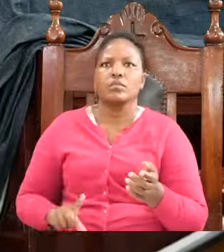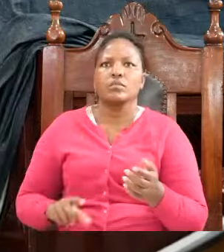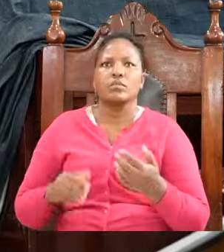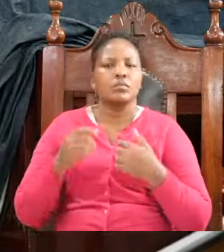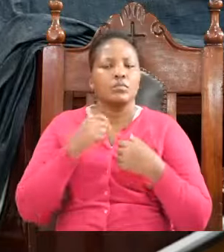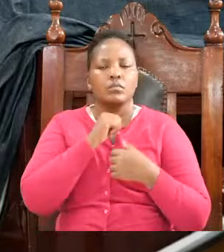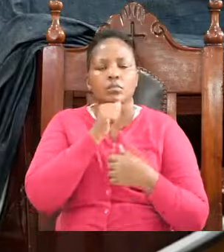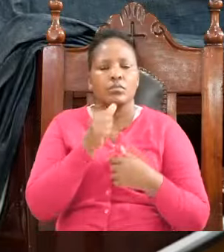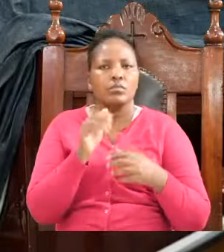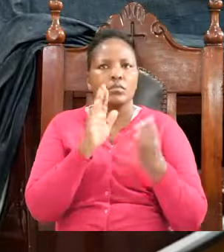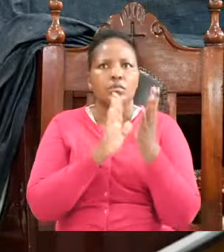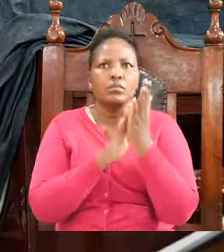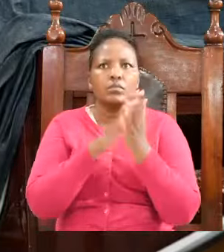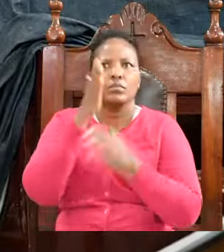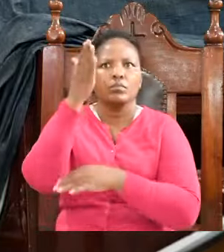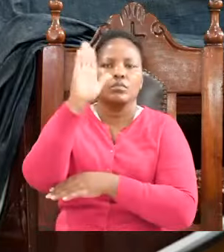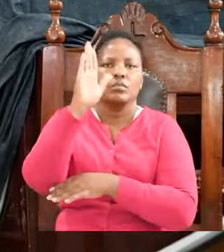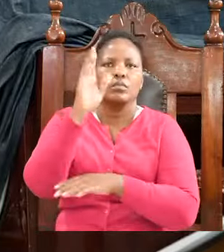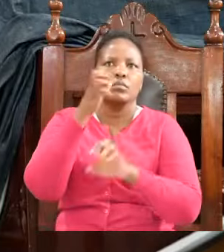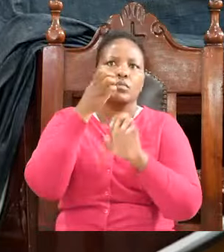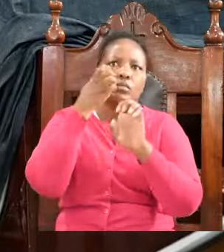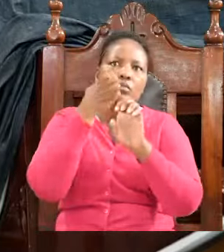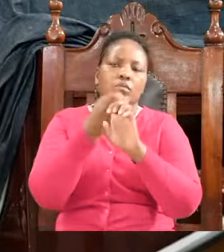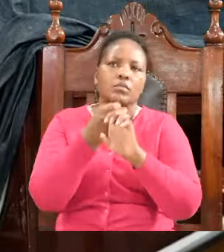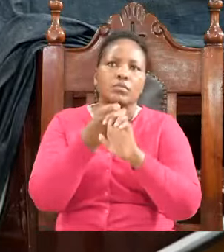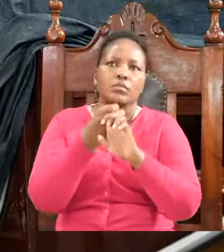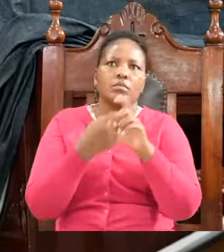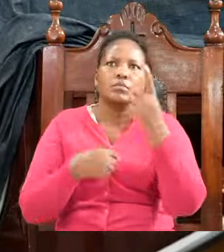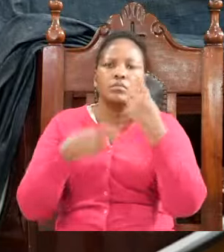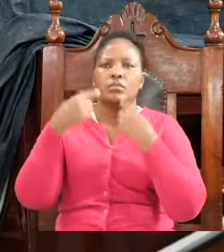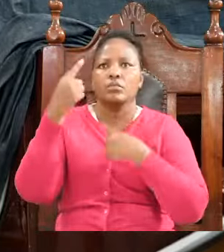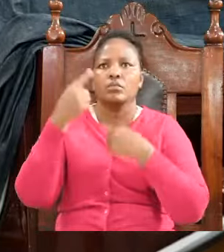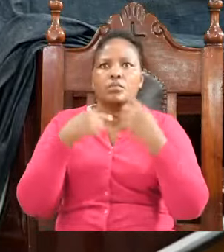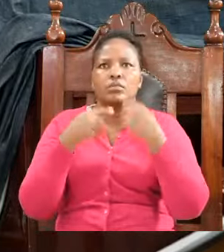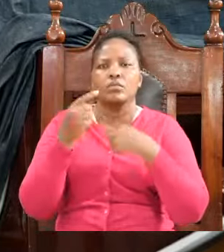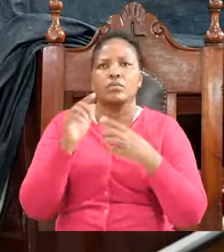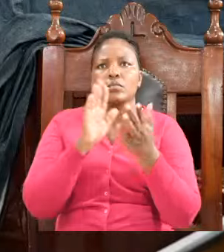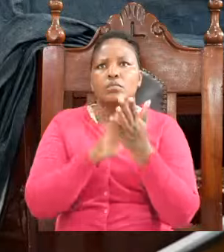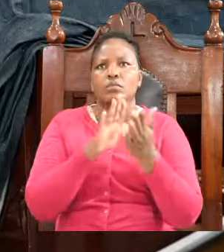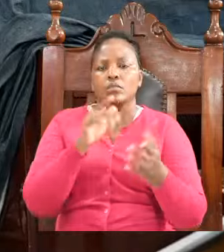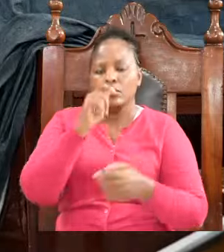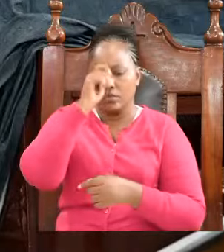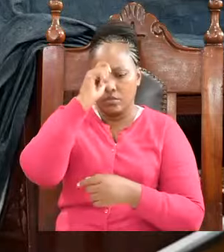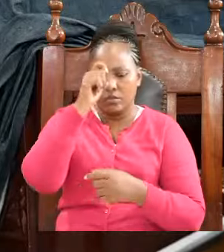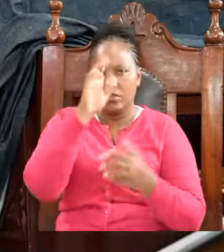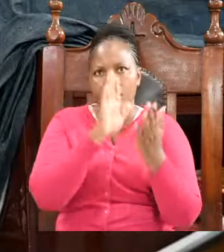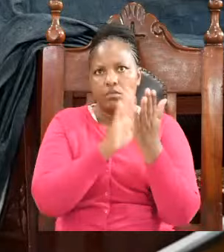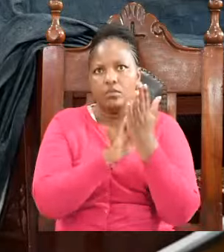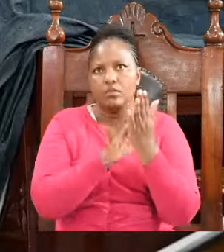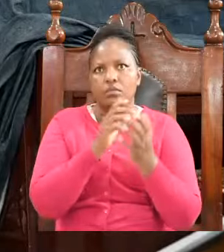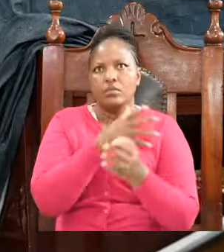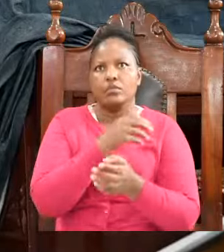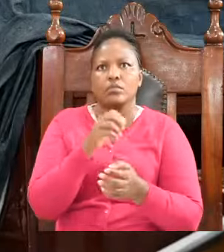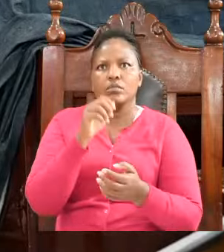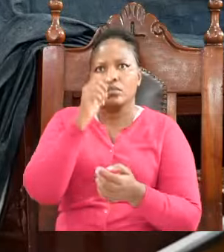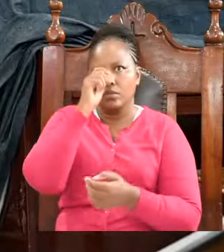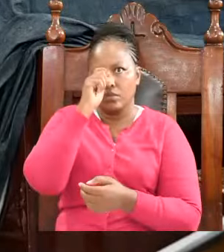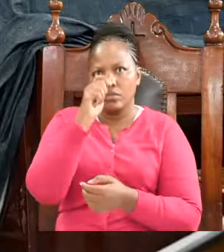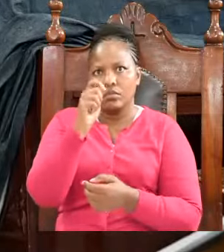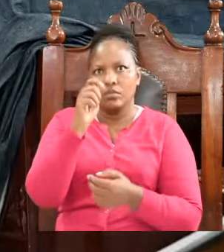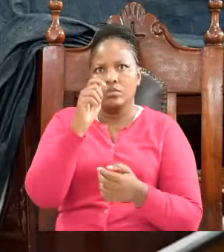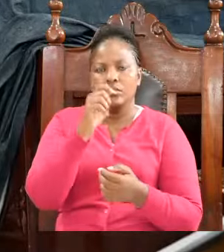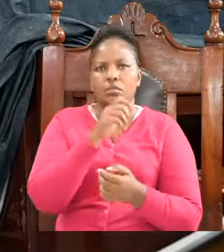I don't praise him, the rocks got to cry out, glory and honor, glory and